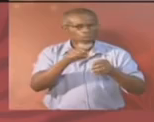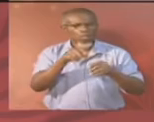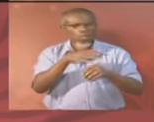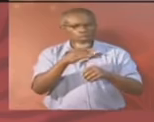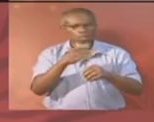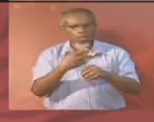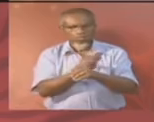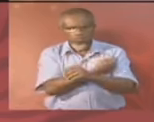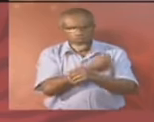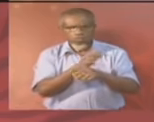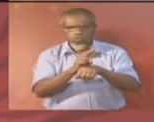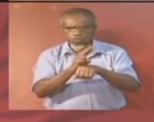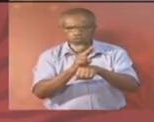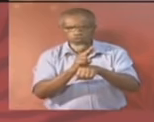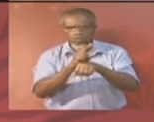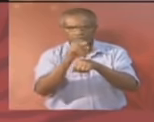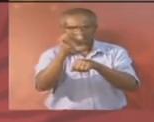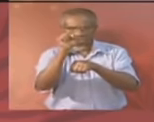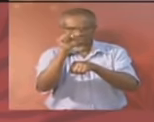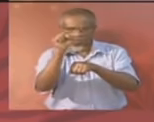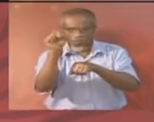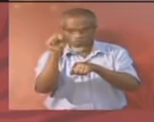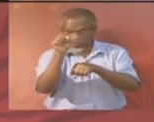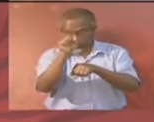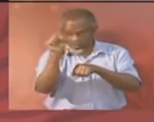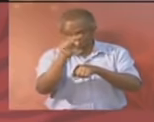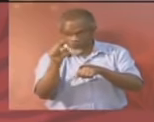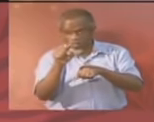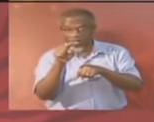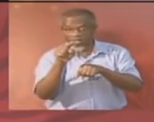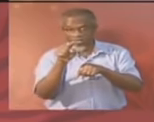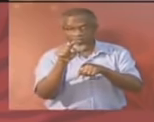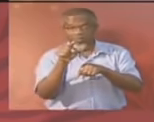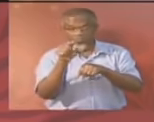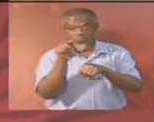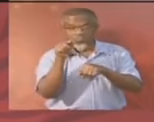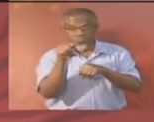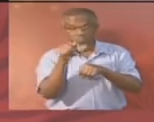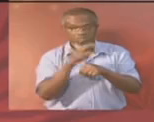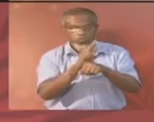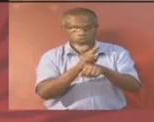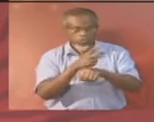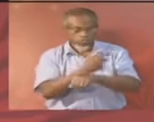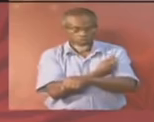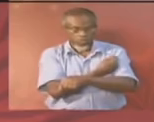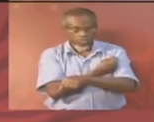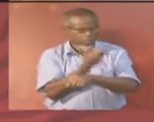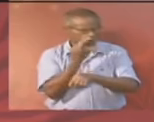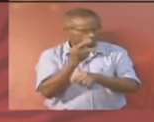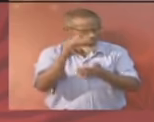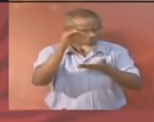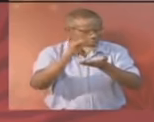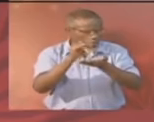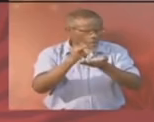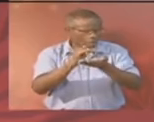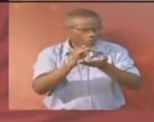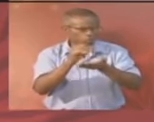was using the Sinovac and AstraZeneca vaccines. So even in populations where P1 is in circulation,